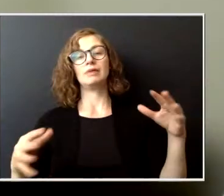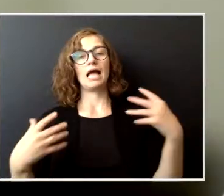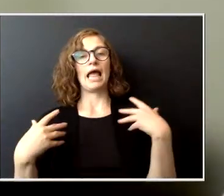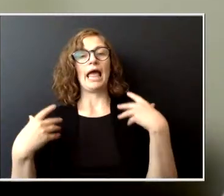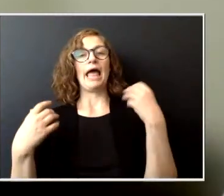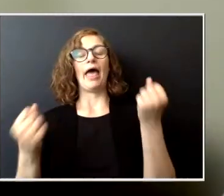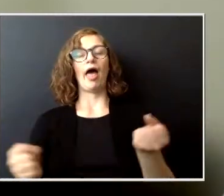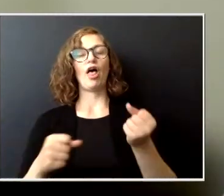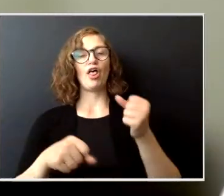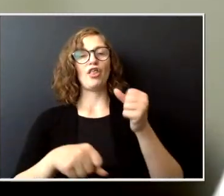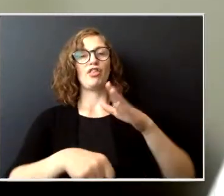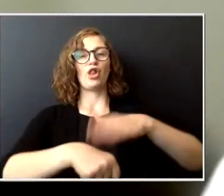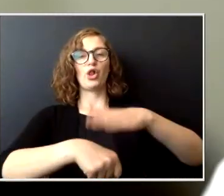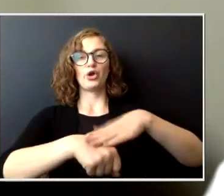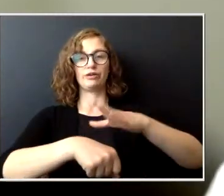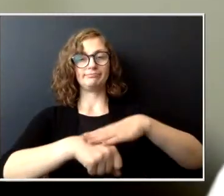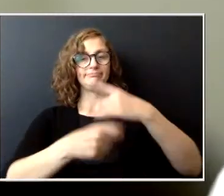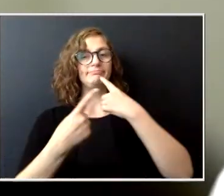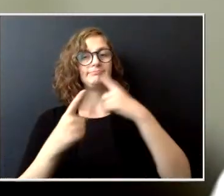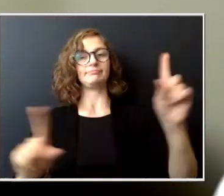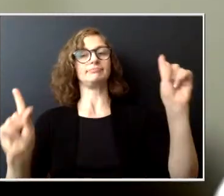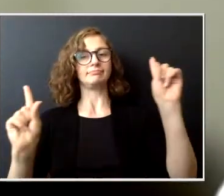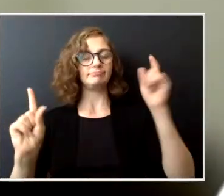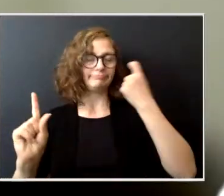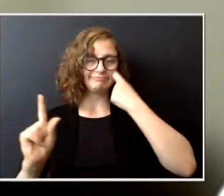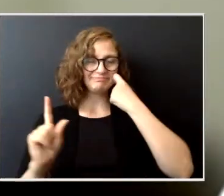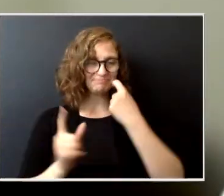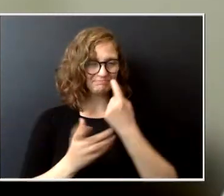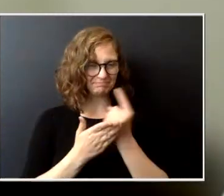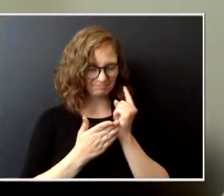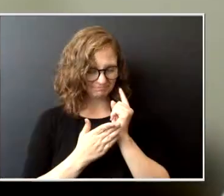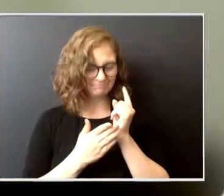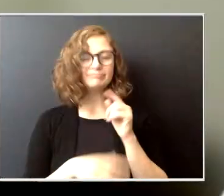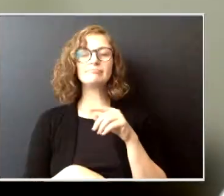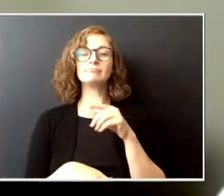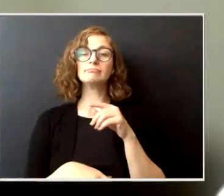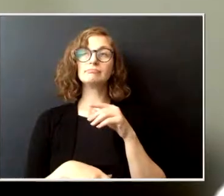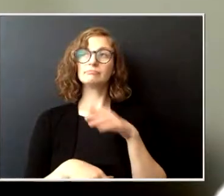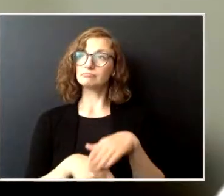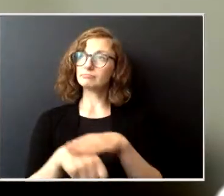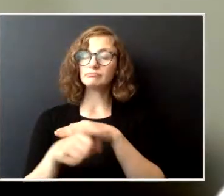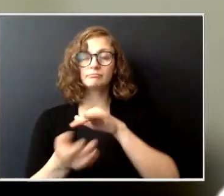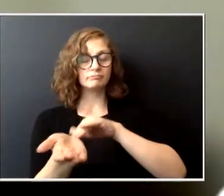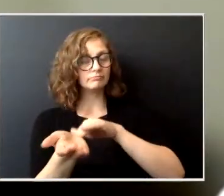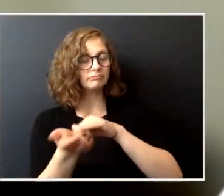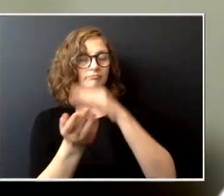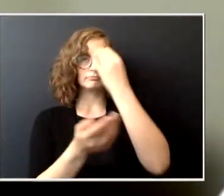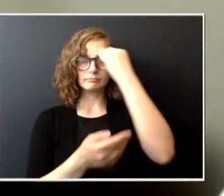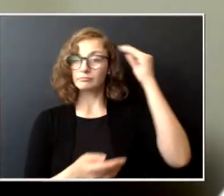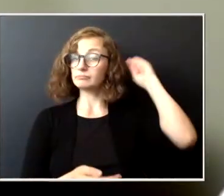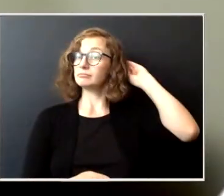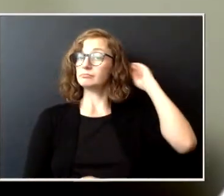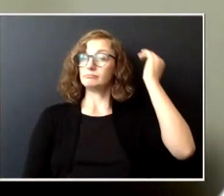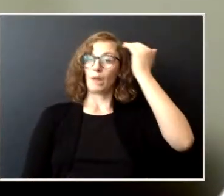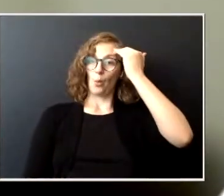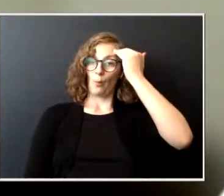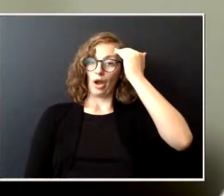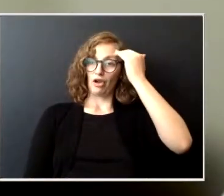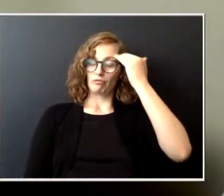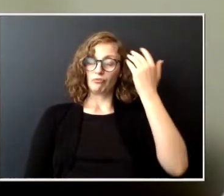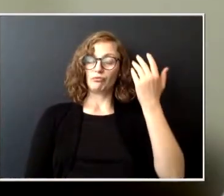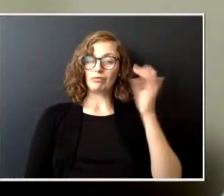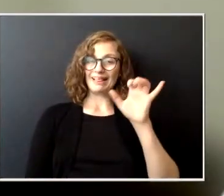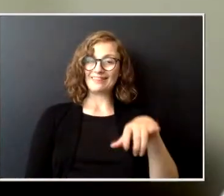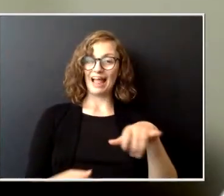announcement this past week, telling doctors to be aware of this and healthcare providers to be aware of this viral disease.